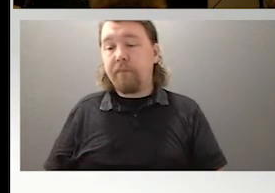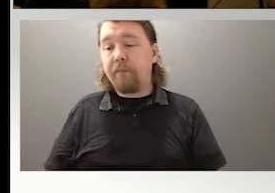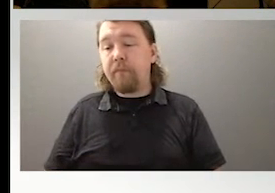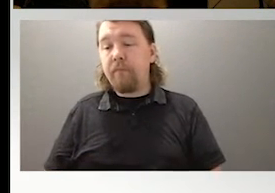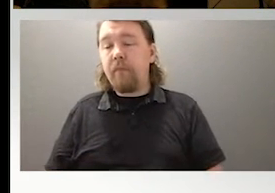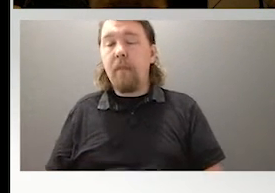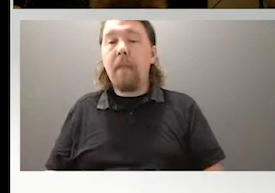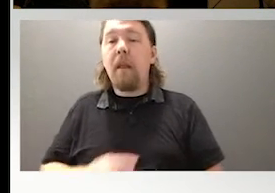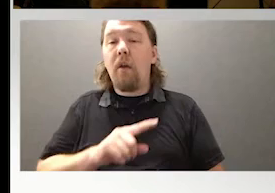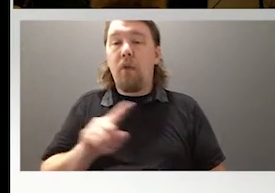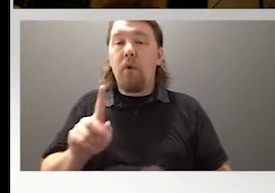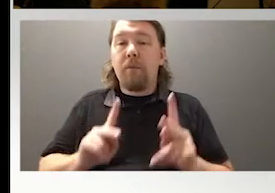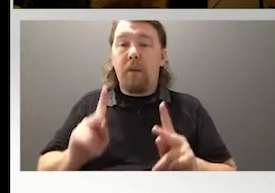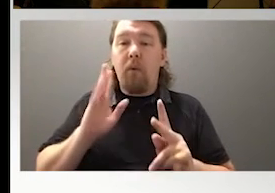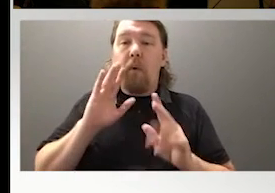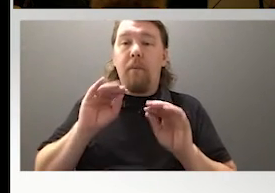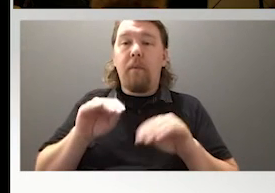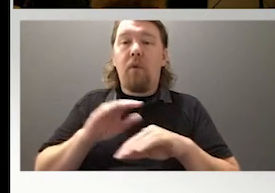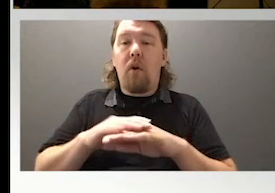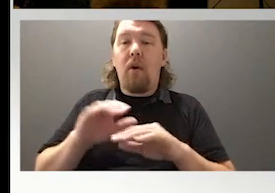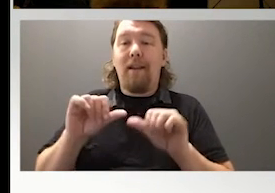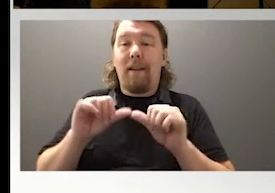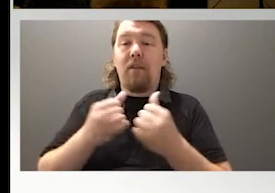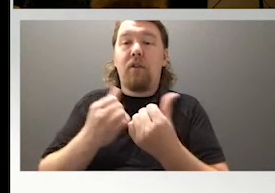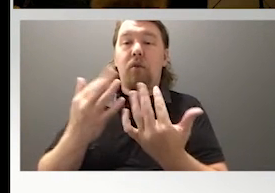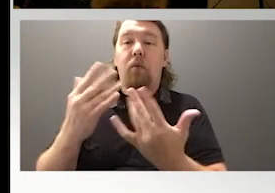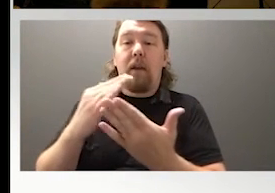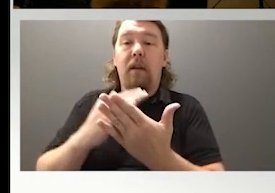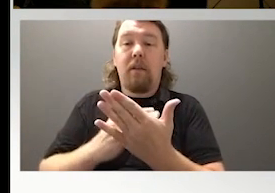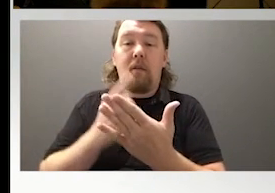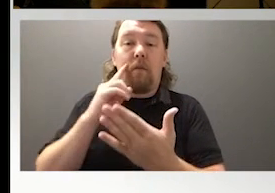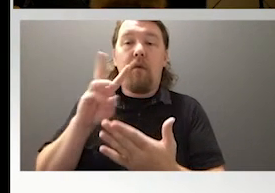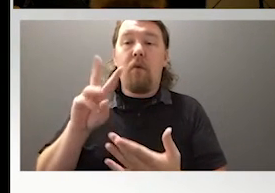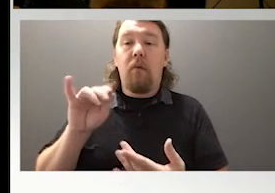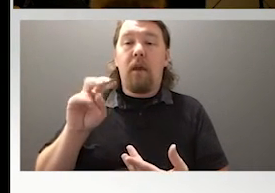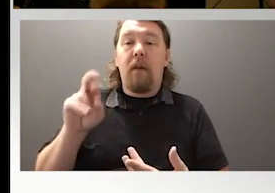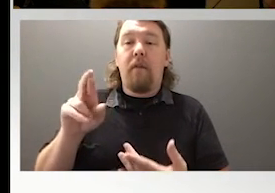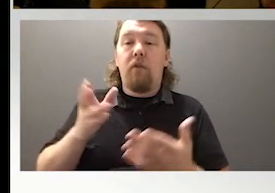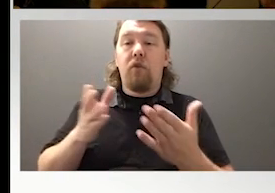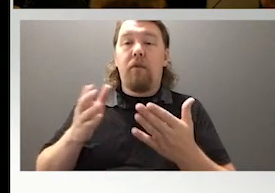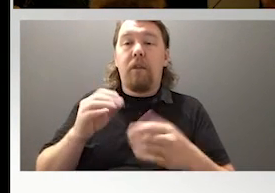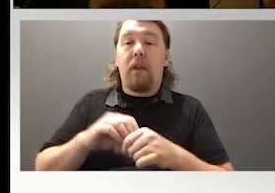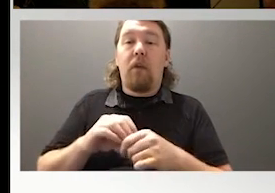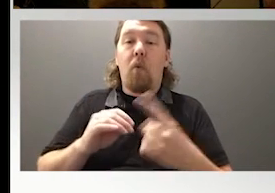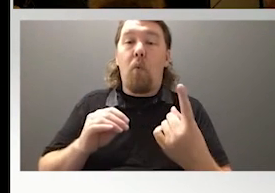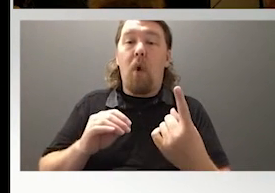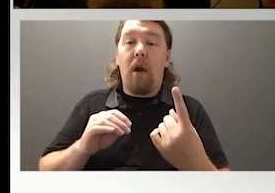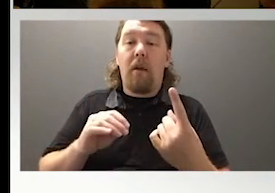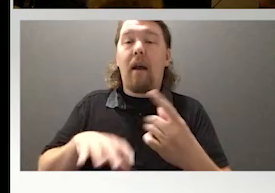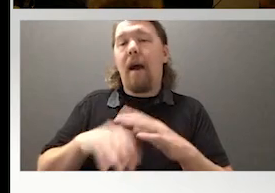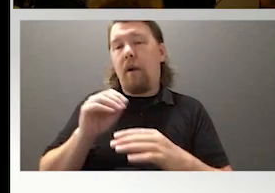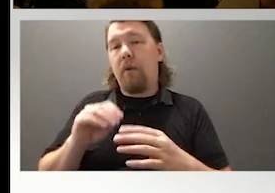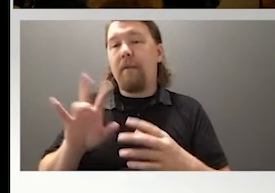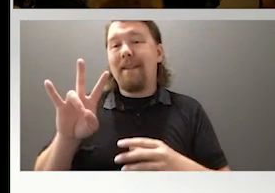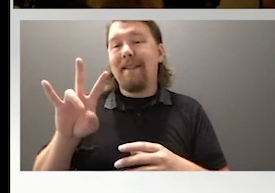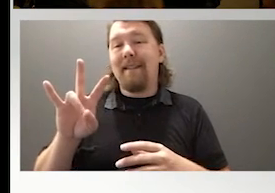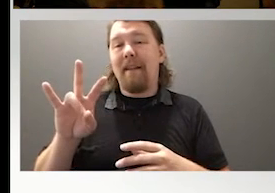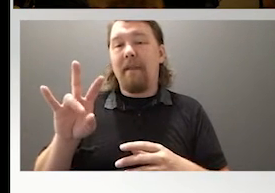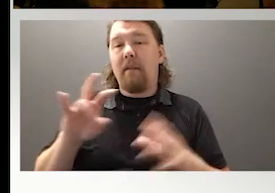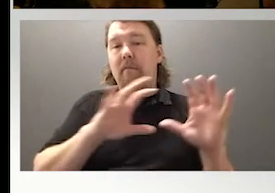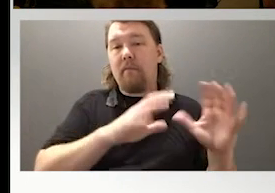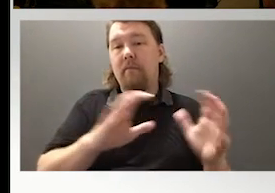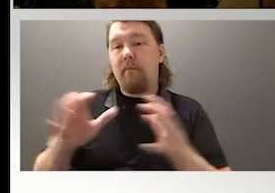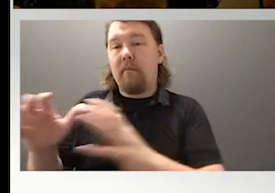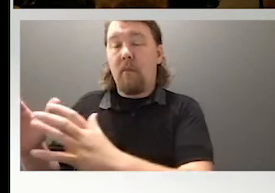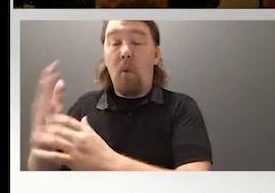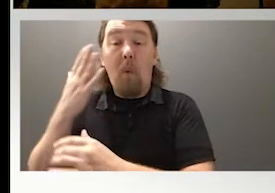They will be placed on the agency's waiting list for waiver services in one of 7 priority categories. And the reason we have